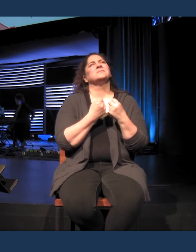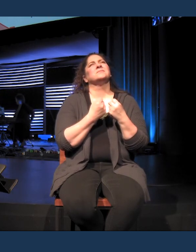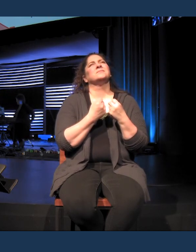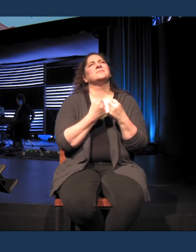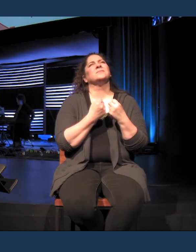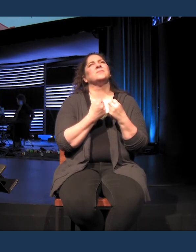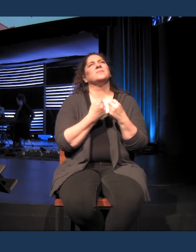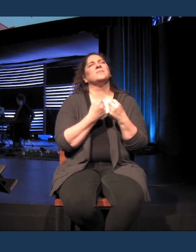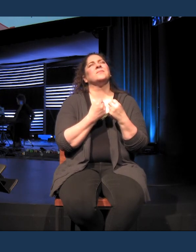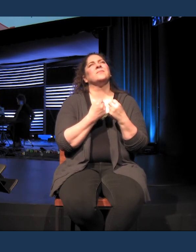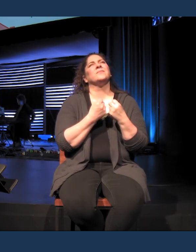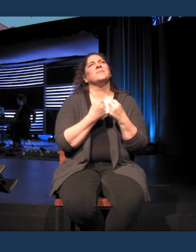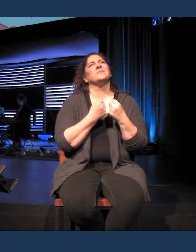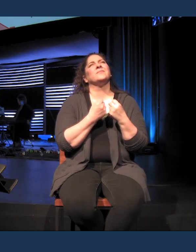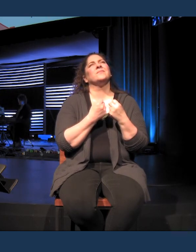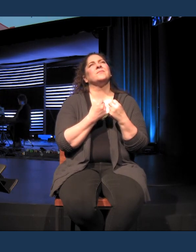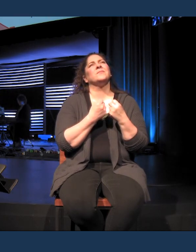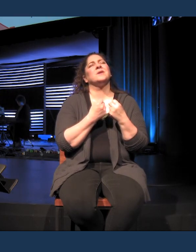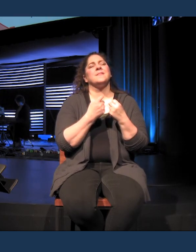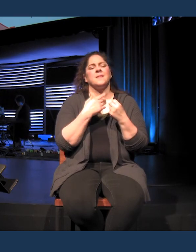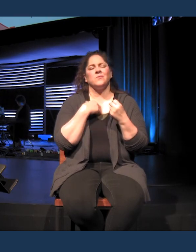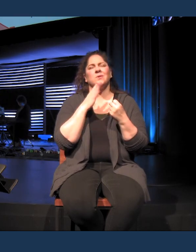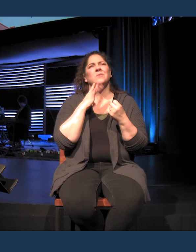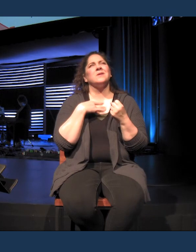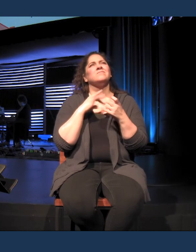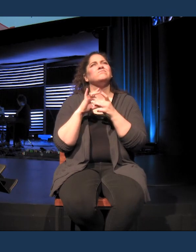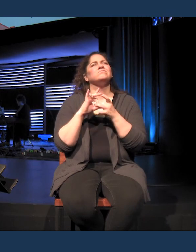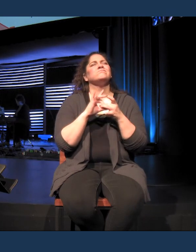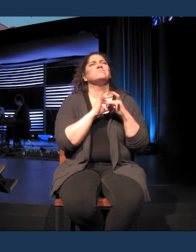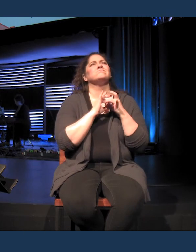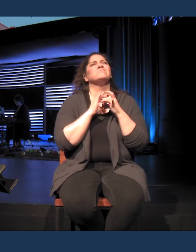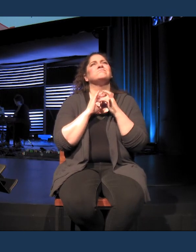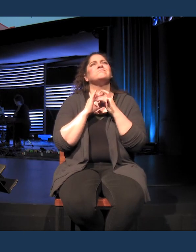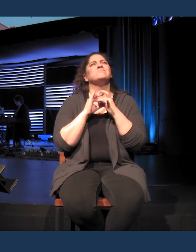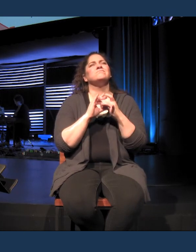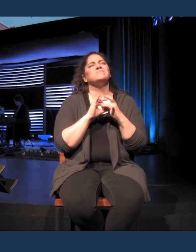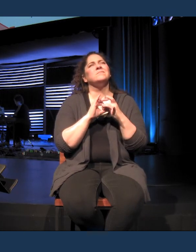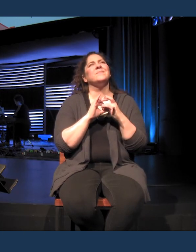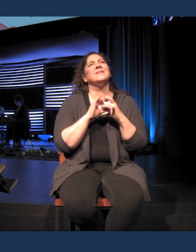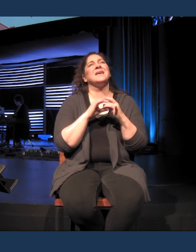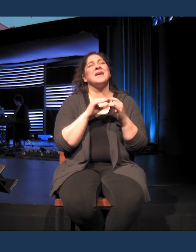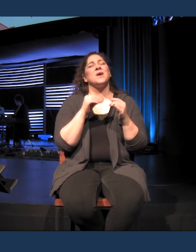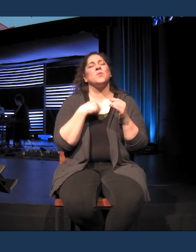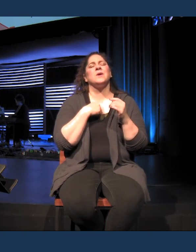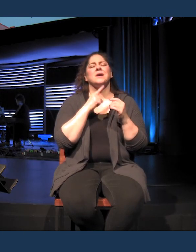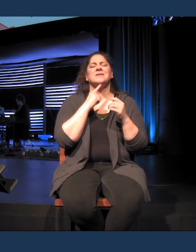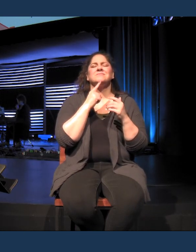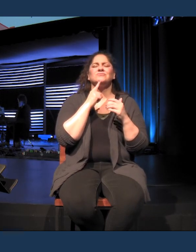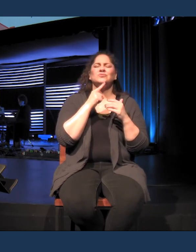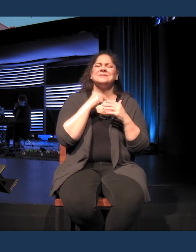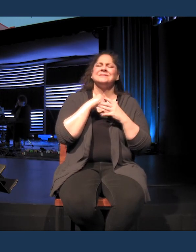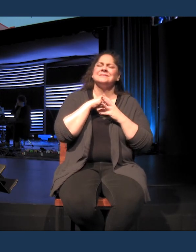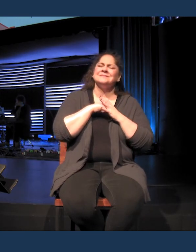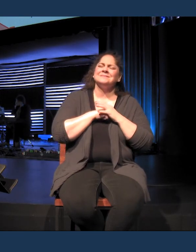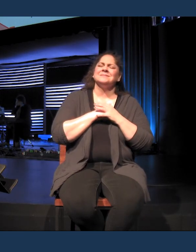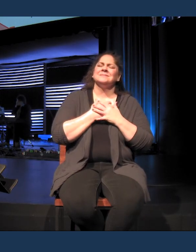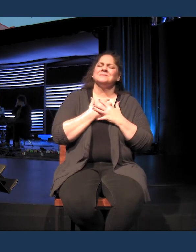we would have the unity, and we would have this deep desire